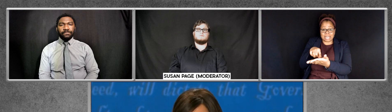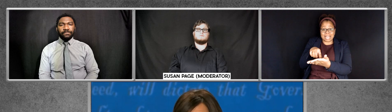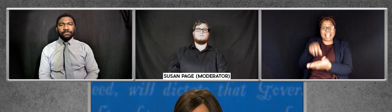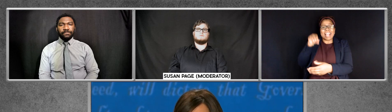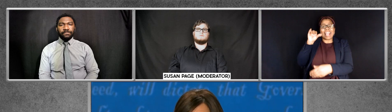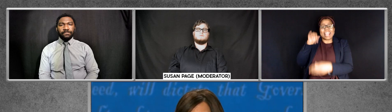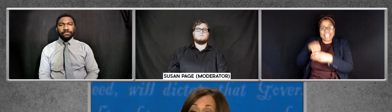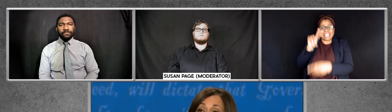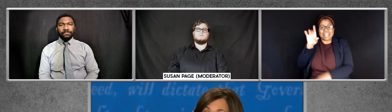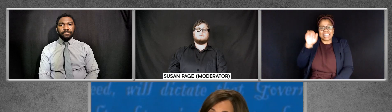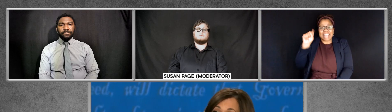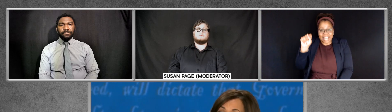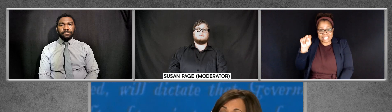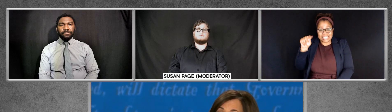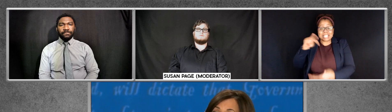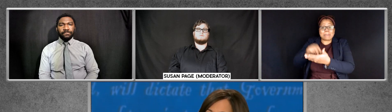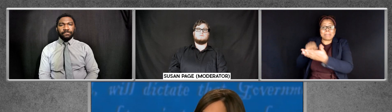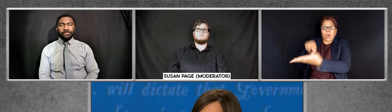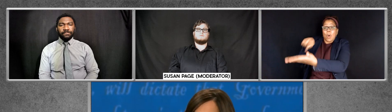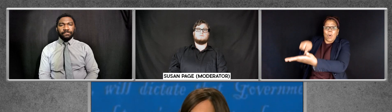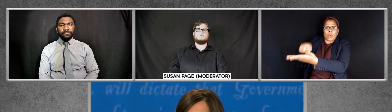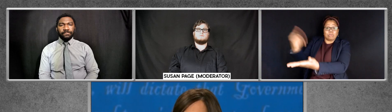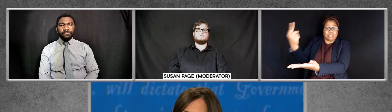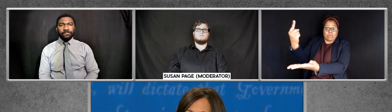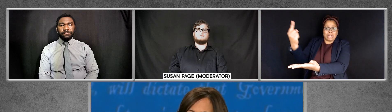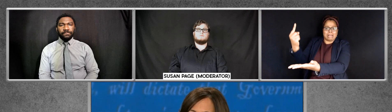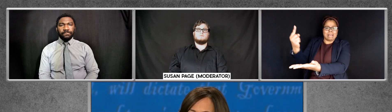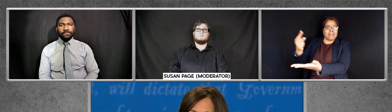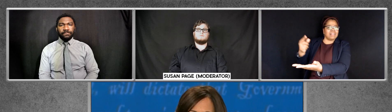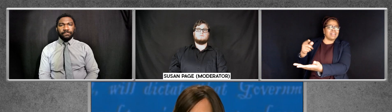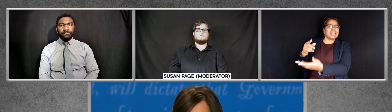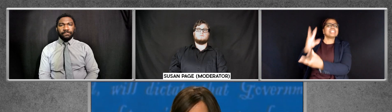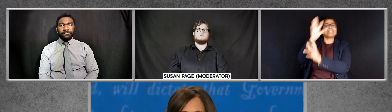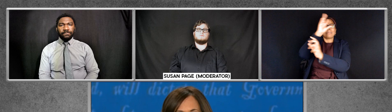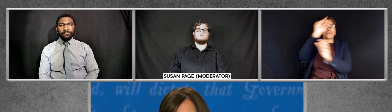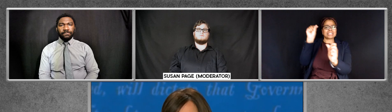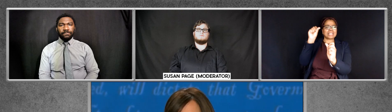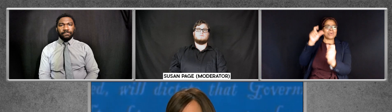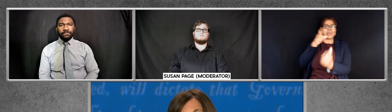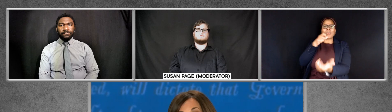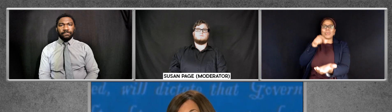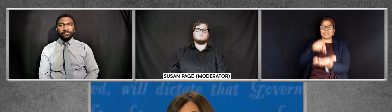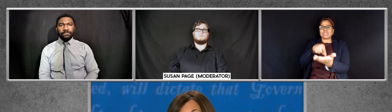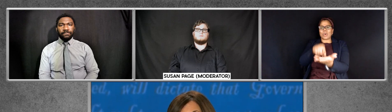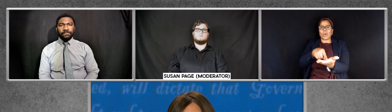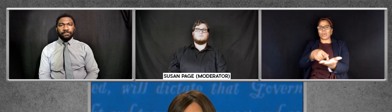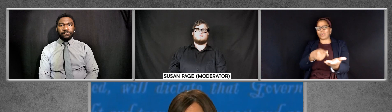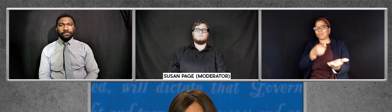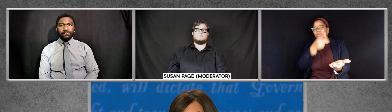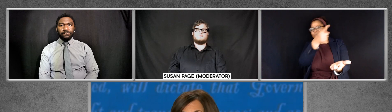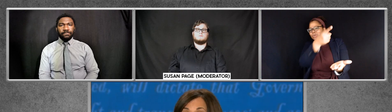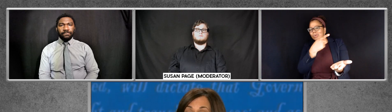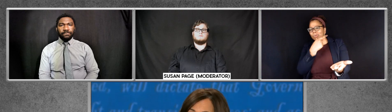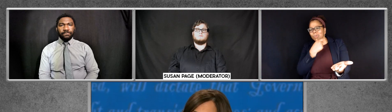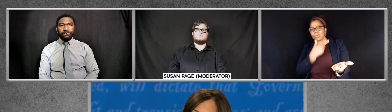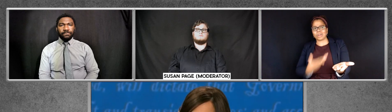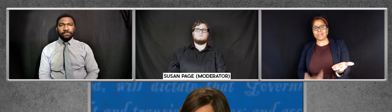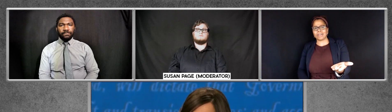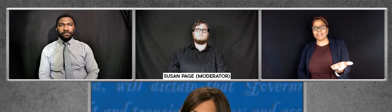somebody. And it'd be really good to know who the President of the United States, the Commander-in-Chief, owes money to, because